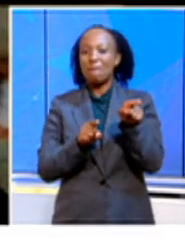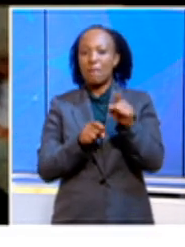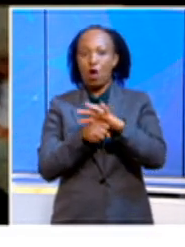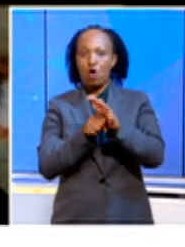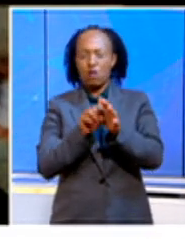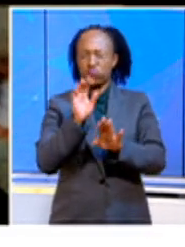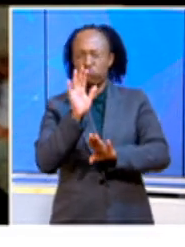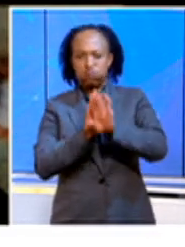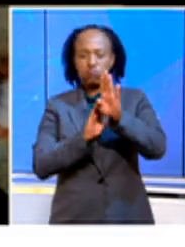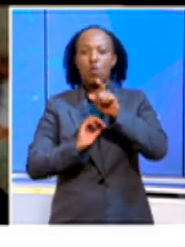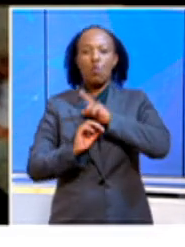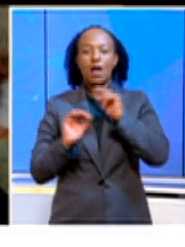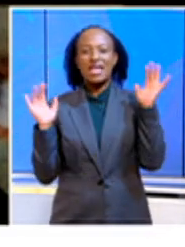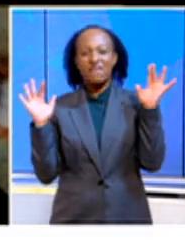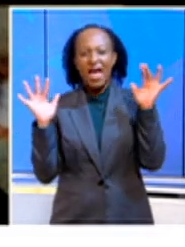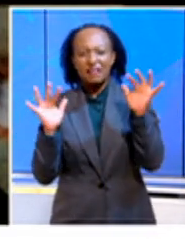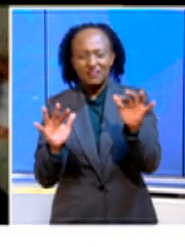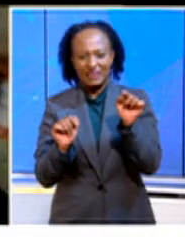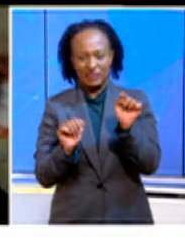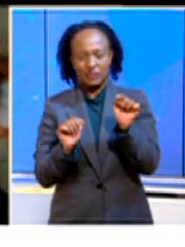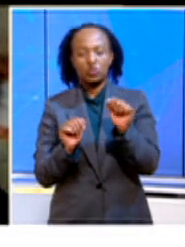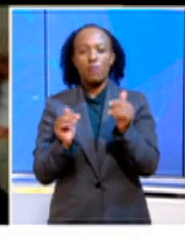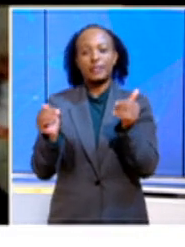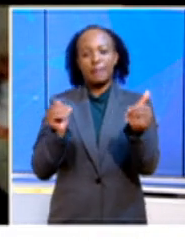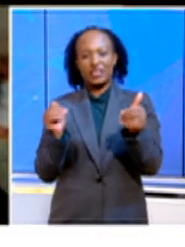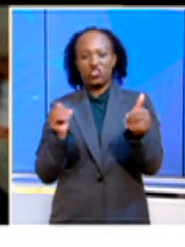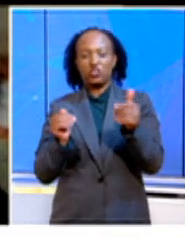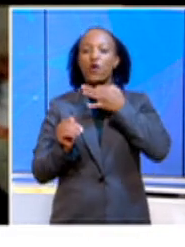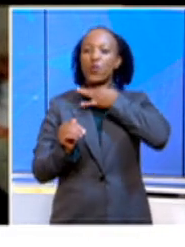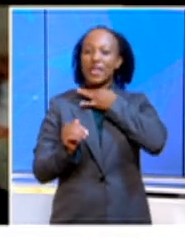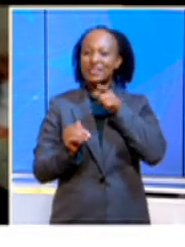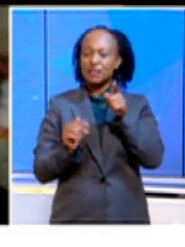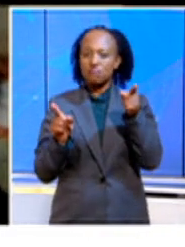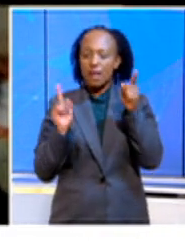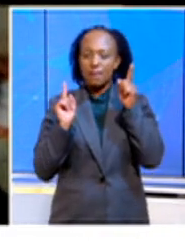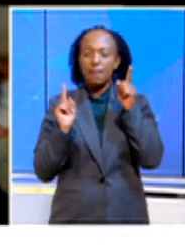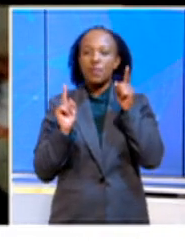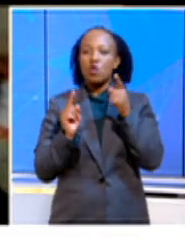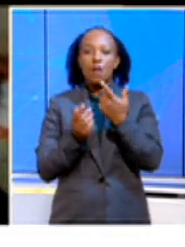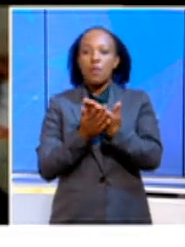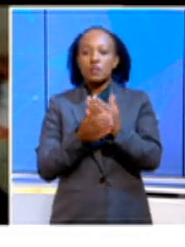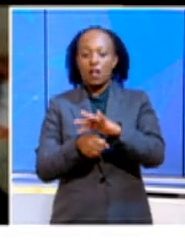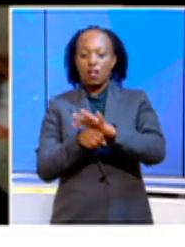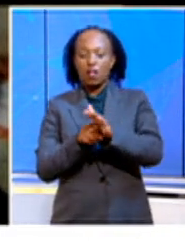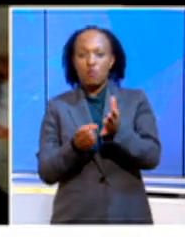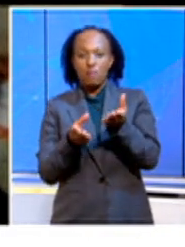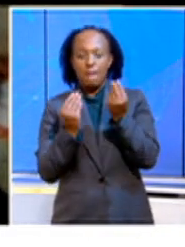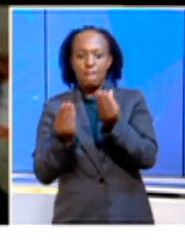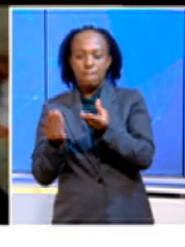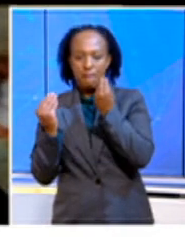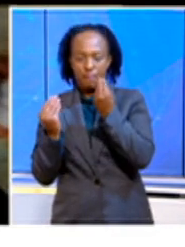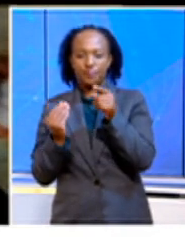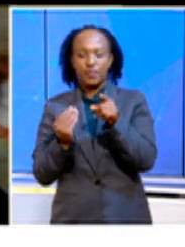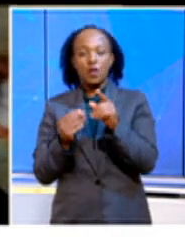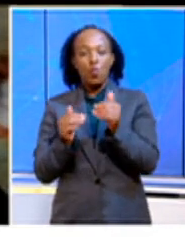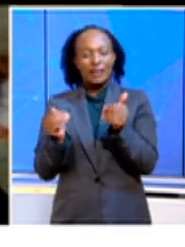So we know that we have to manage super spreading risks rather than every potential transmission. And if we manage that, we can